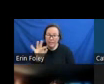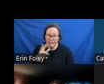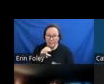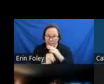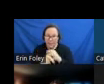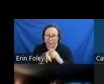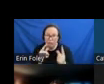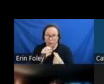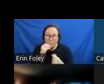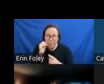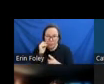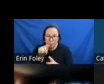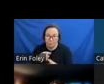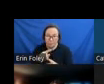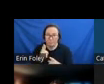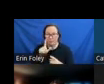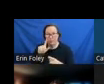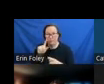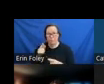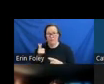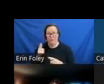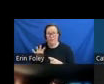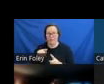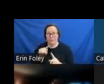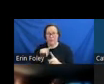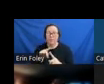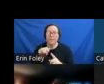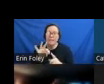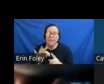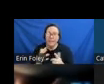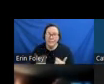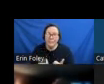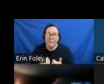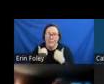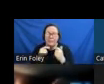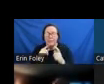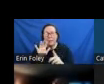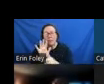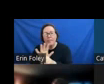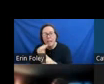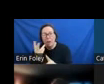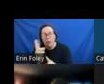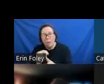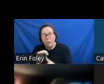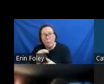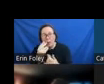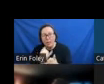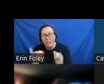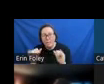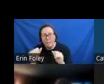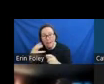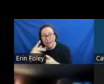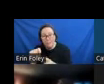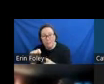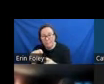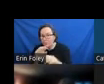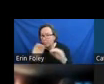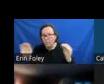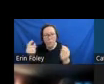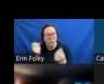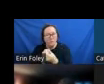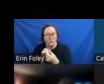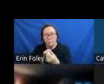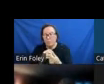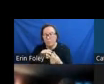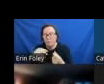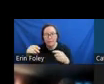in 2024. And then if a person is living in their own apartment without anyone helping them to